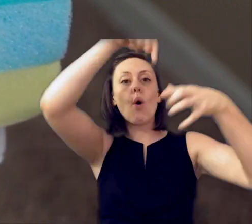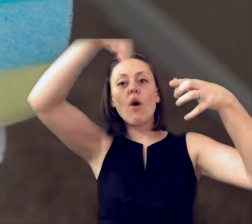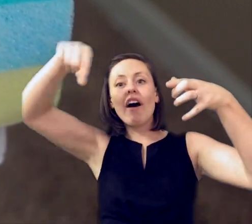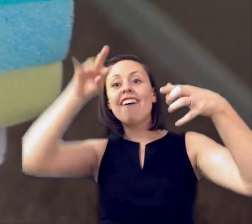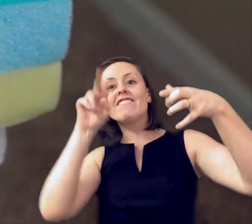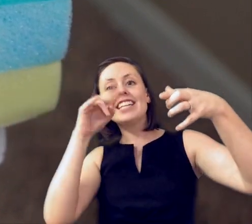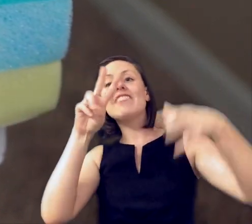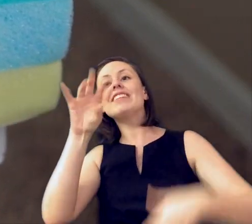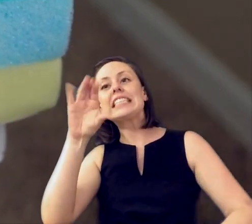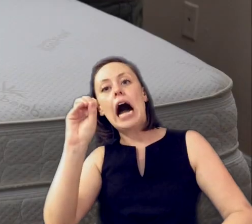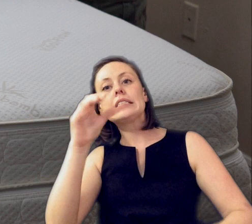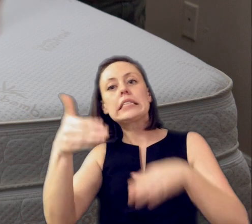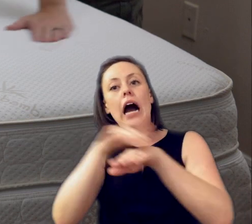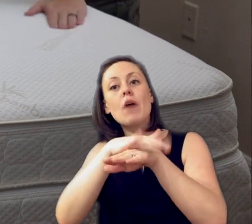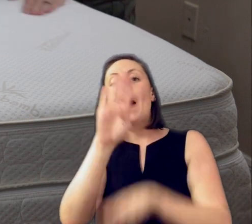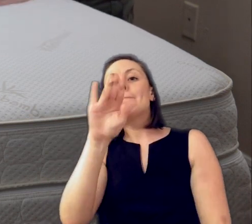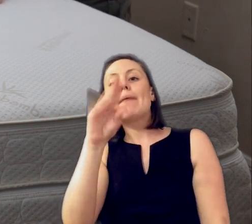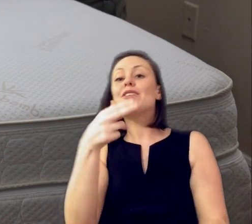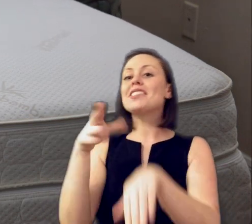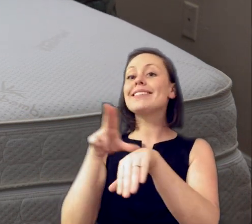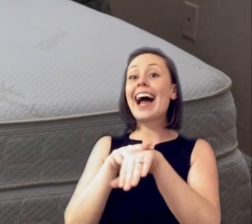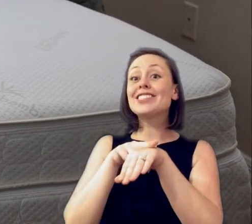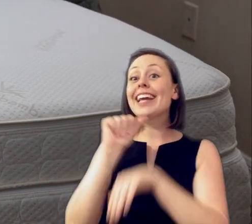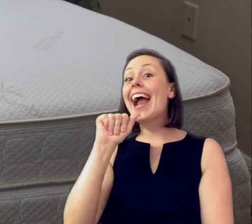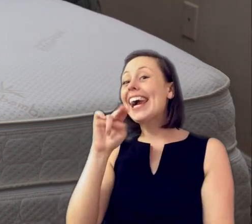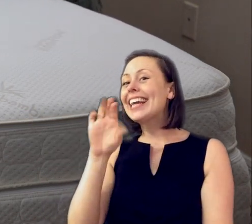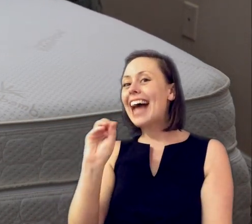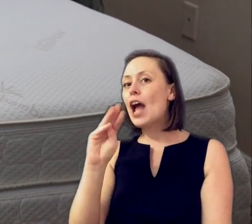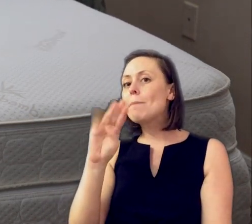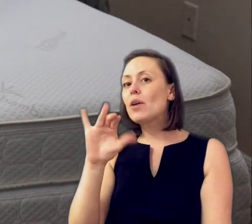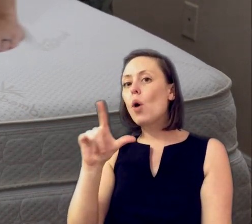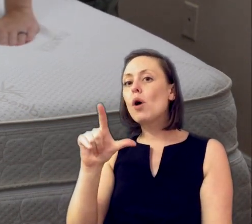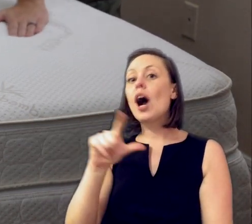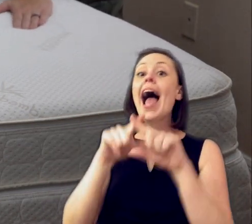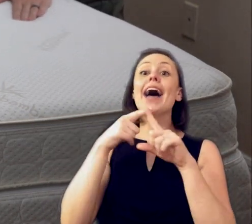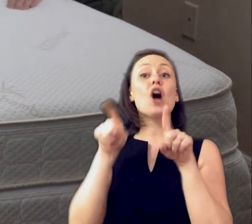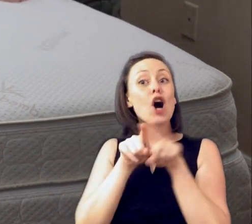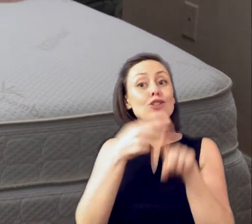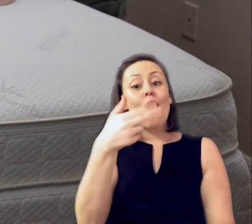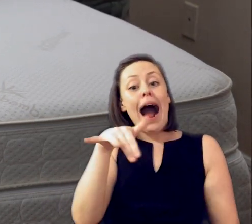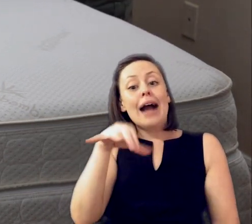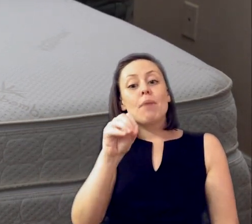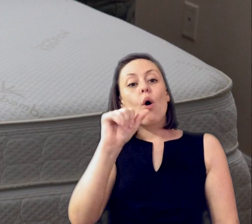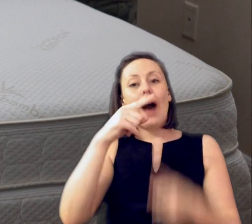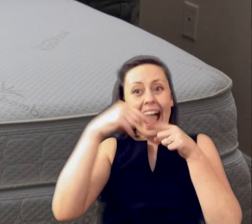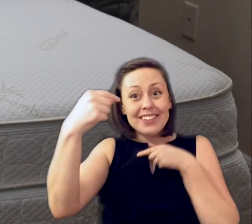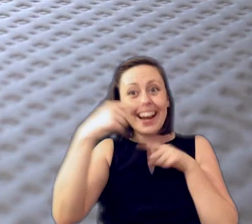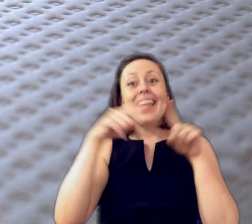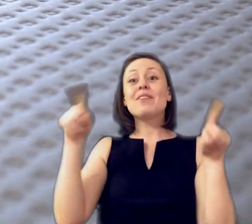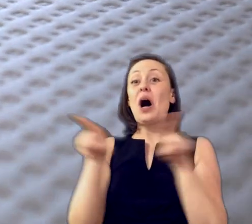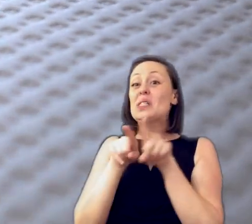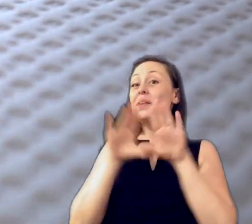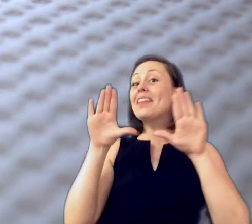bamboo viscose cover. Bamboo is naturally antimicrobial and hypoallergenic, along with having